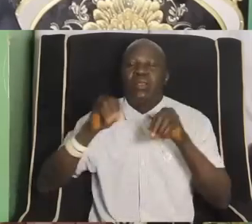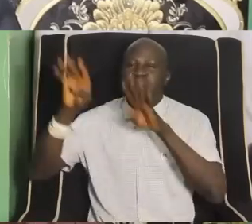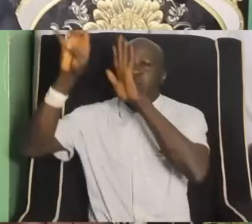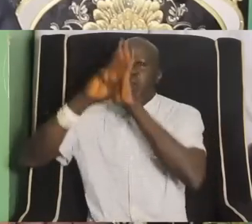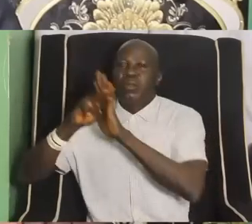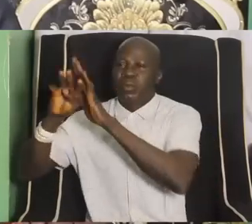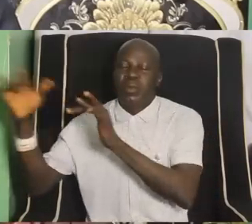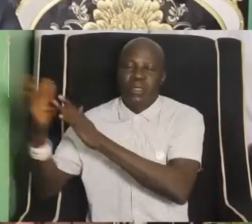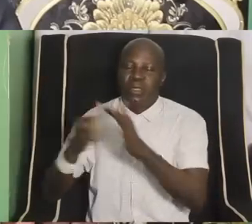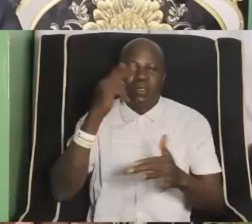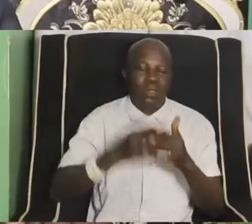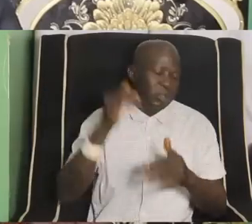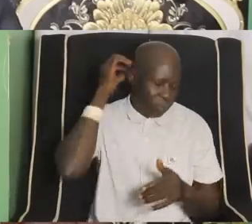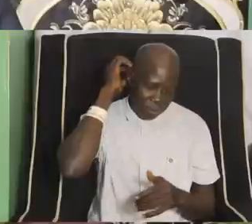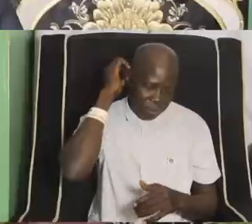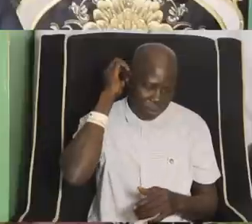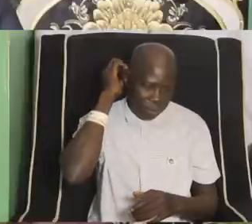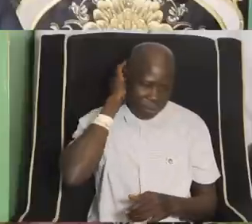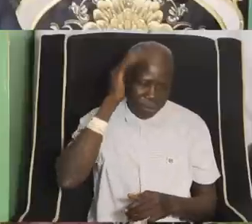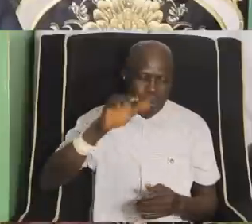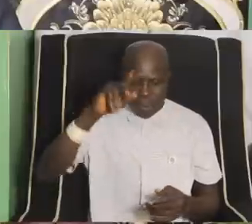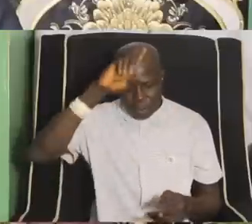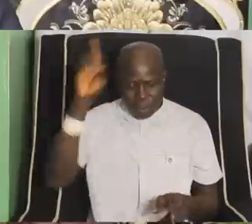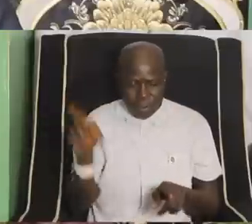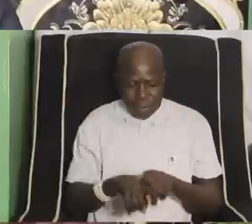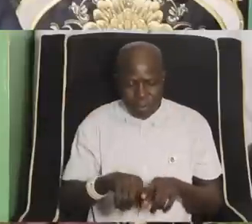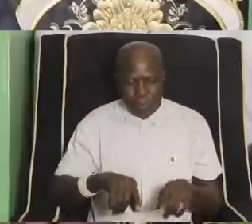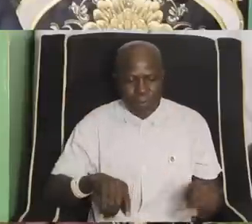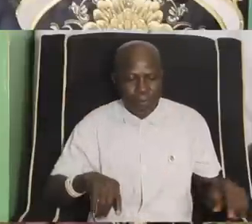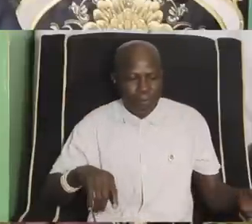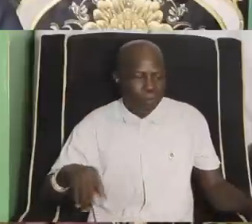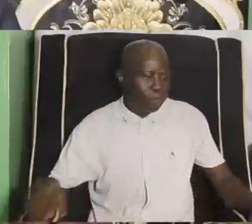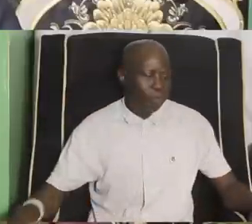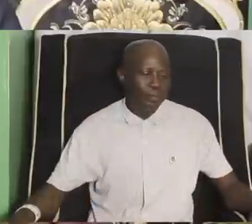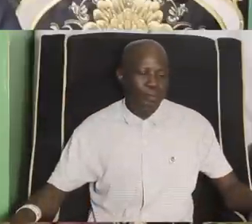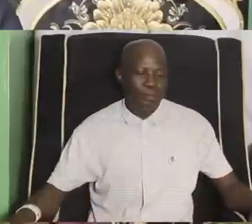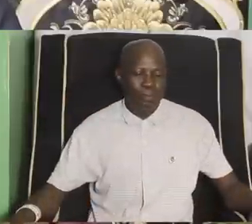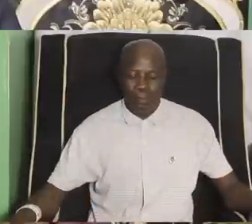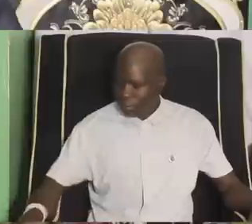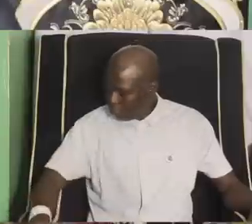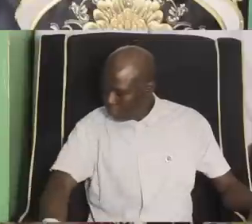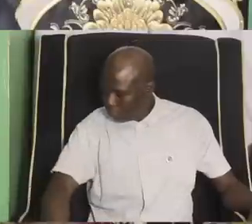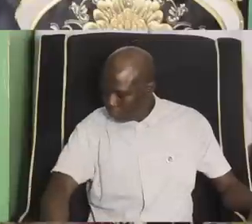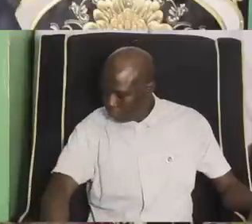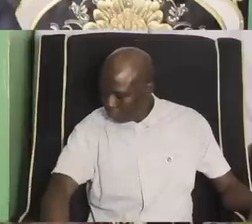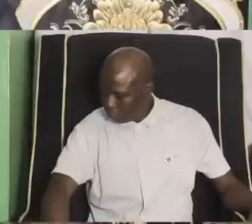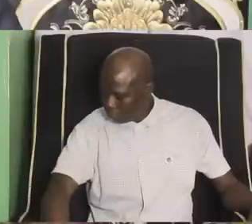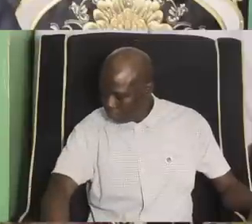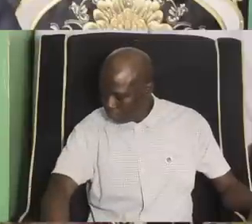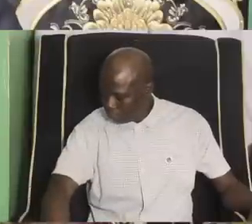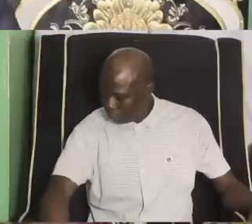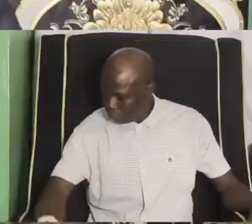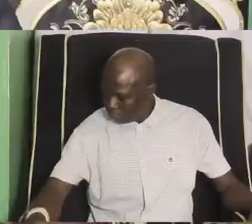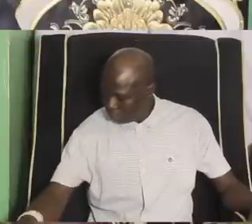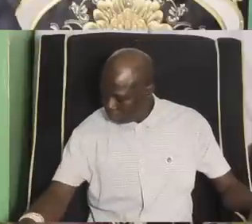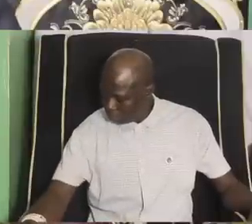wa. Amen. Jesus name our Lord. Brojide. Apostle. Ba wo ala to wa nbe. Arakunrin lala wi pe enikan ti awon jo nsise ni